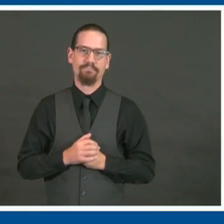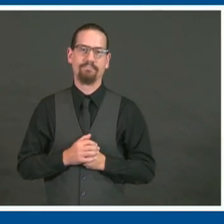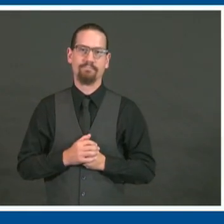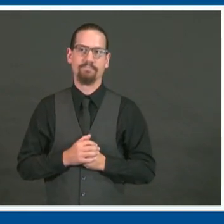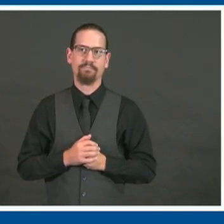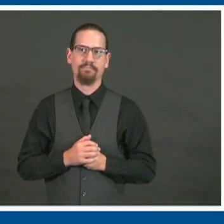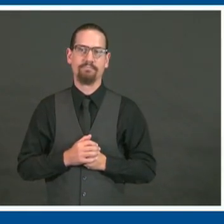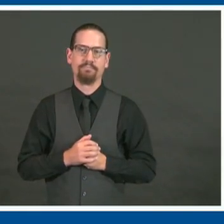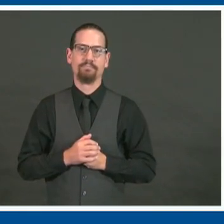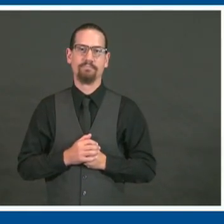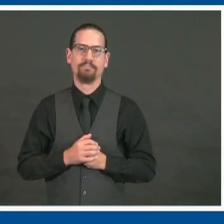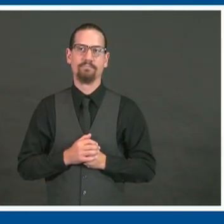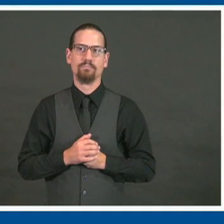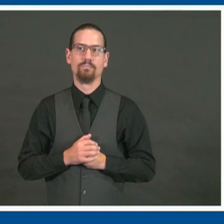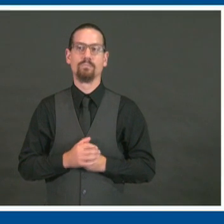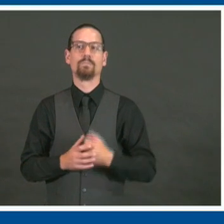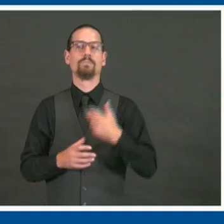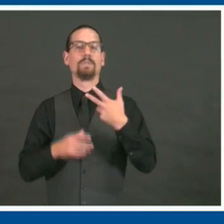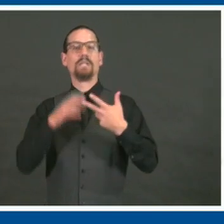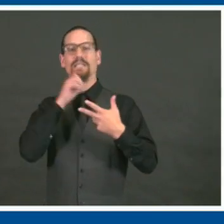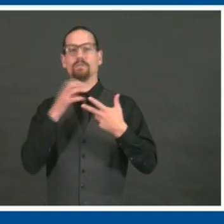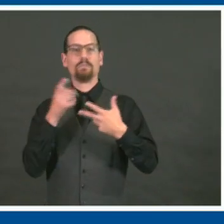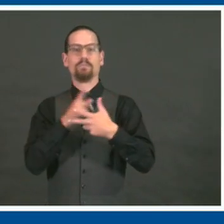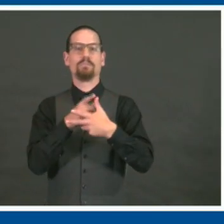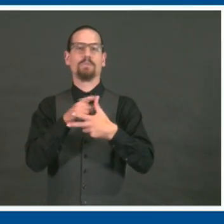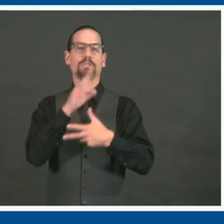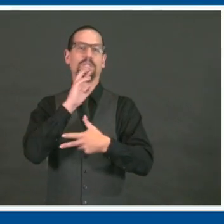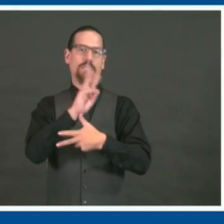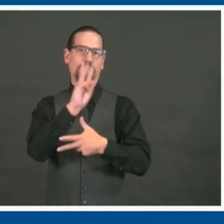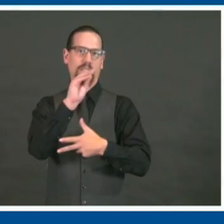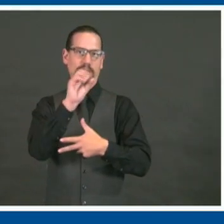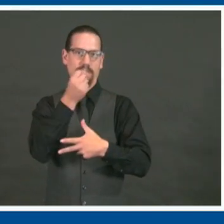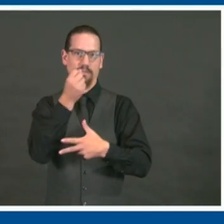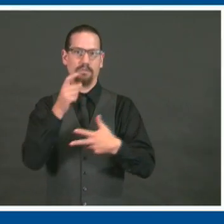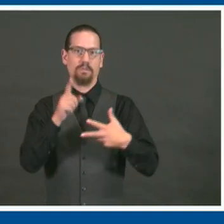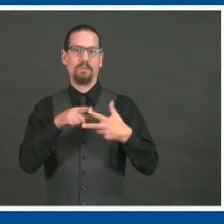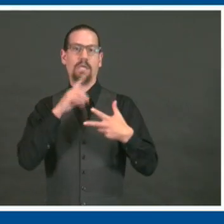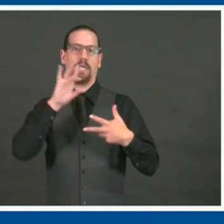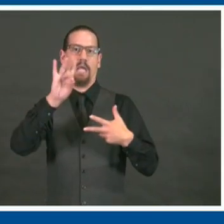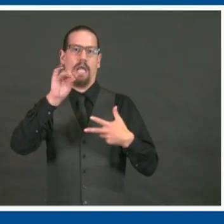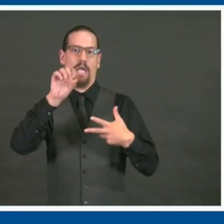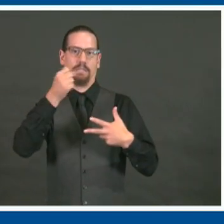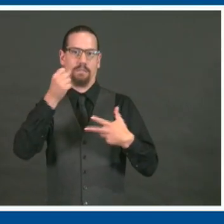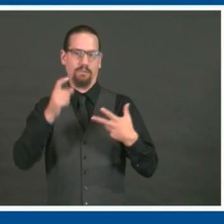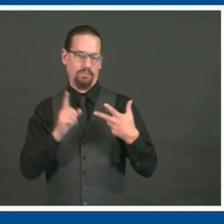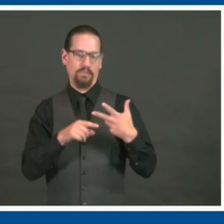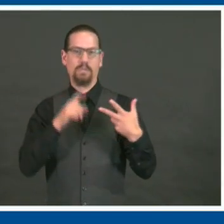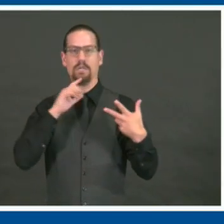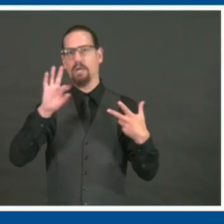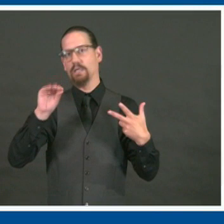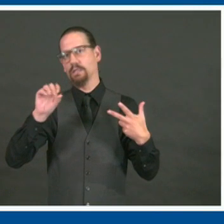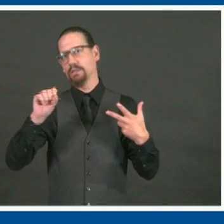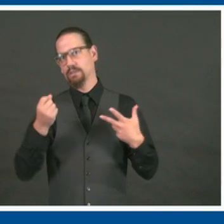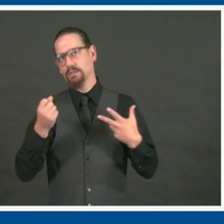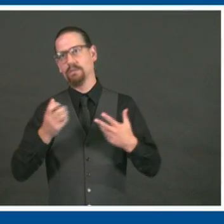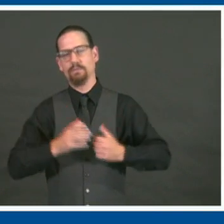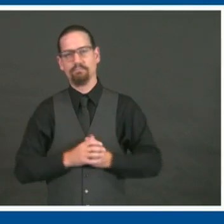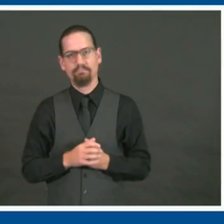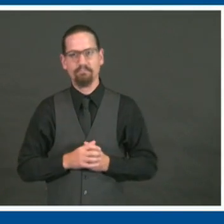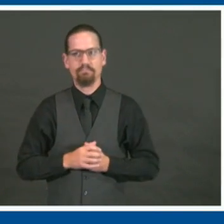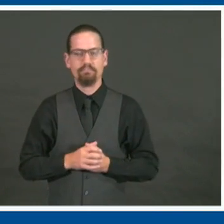These people were in their 60s, 80s, and their 90s. We now have had